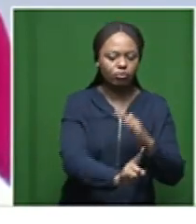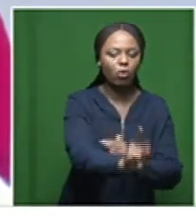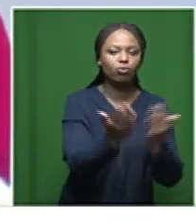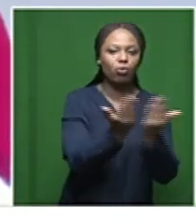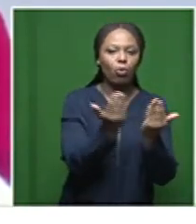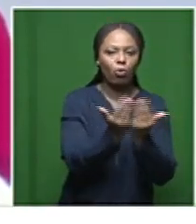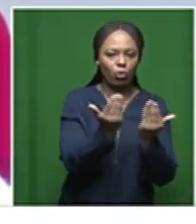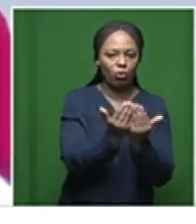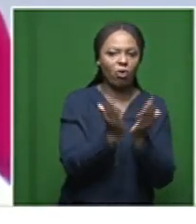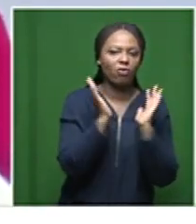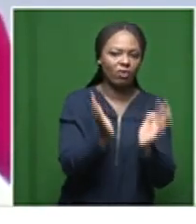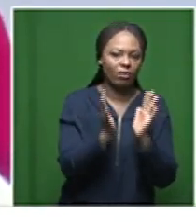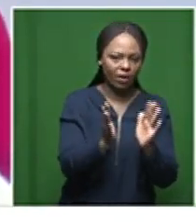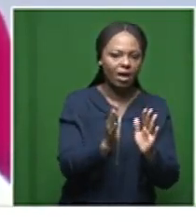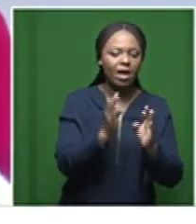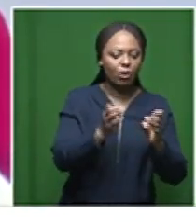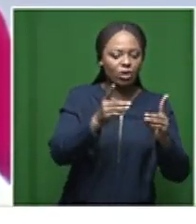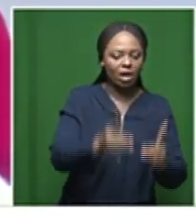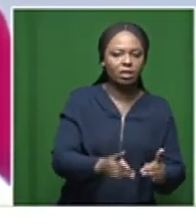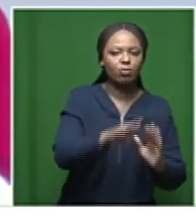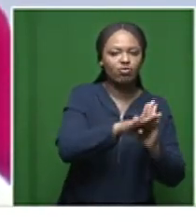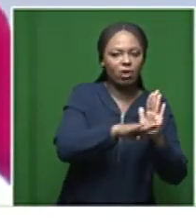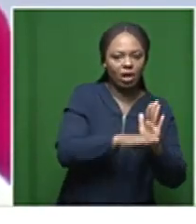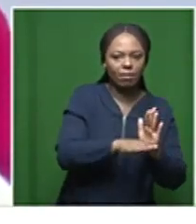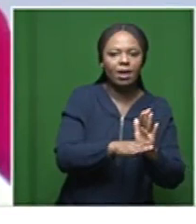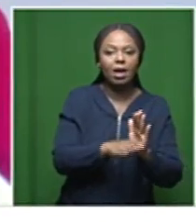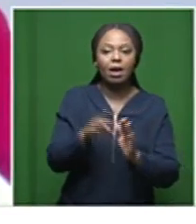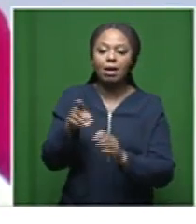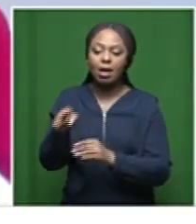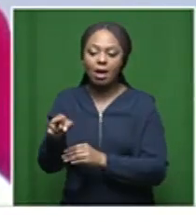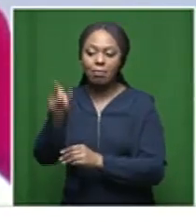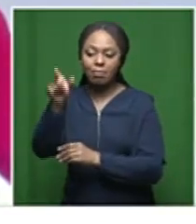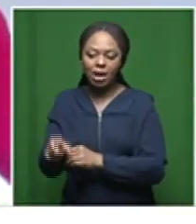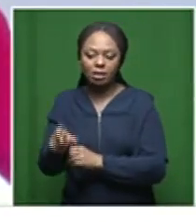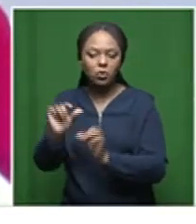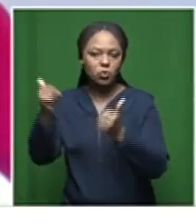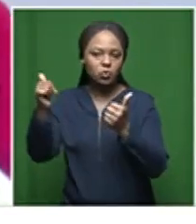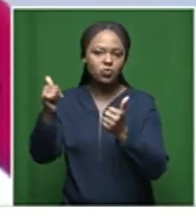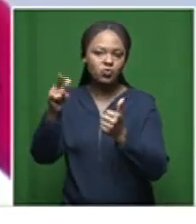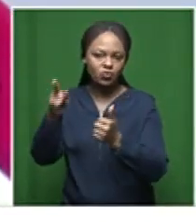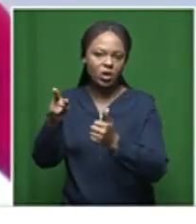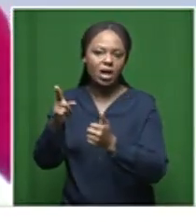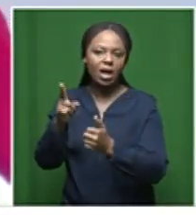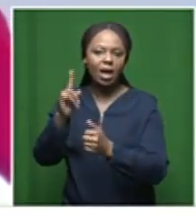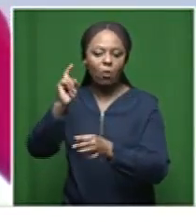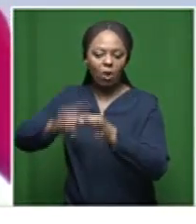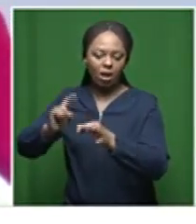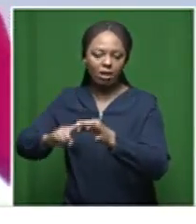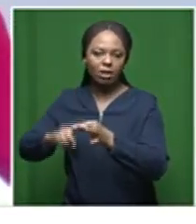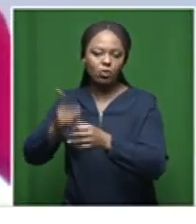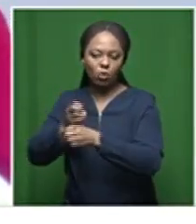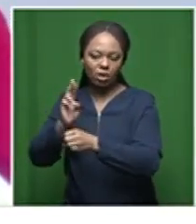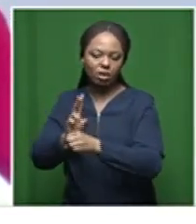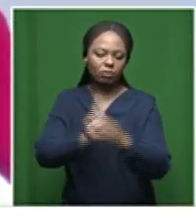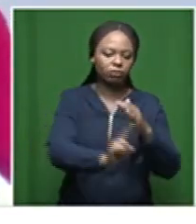that we conduct. We have donor educators that visit schools to educate scholars on why it's important to